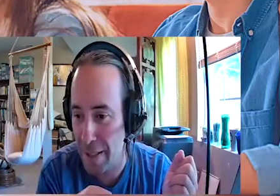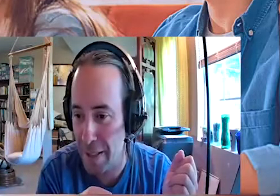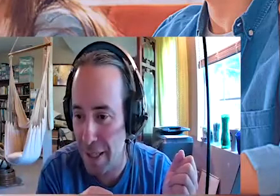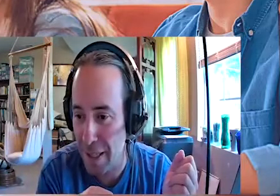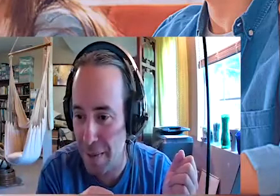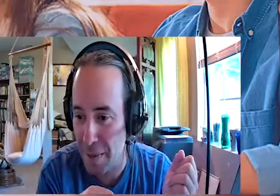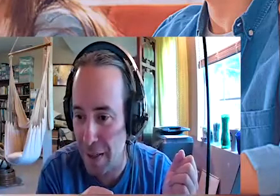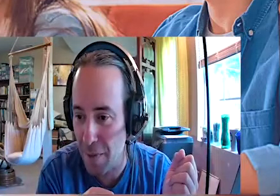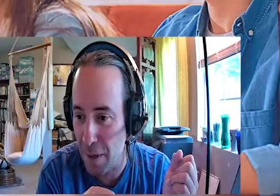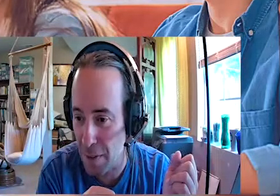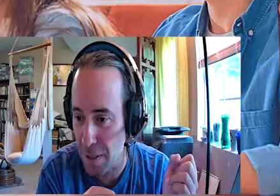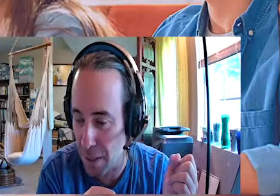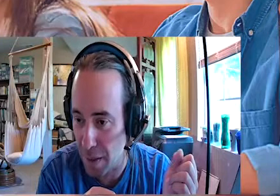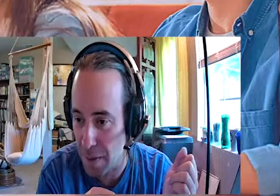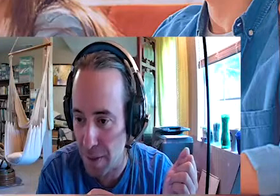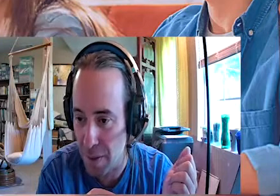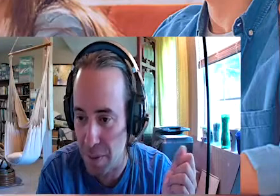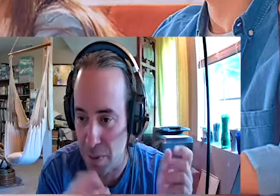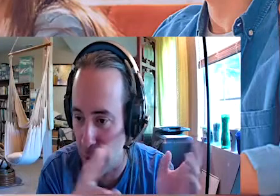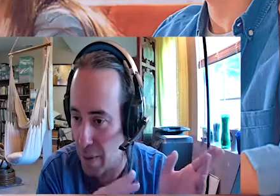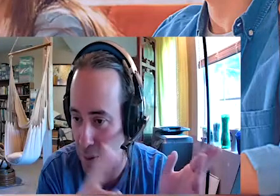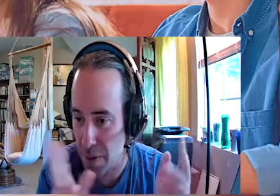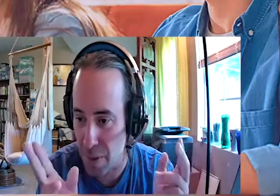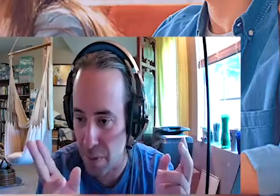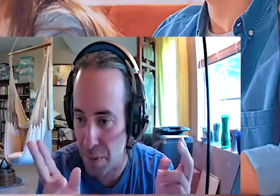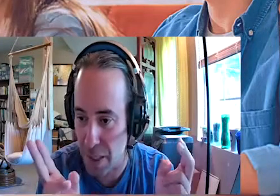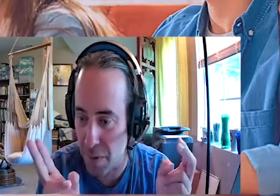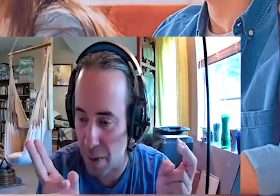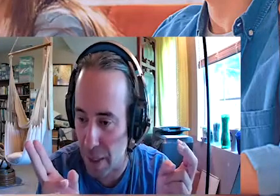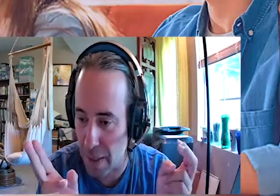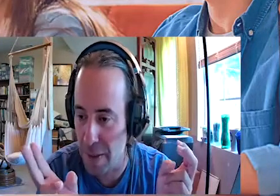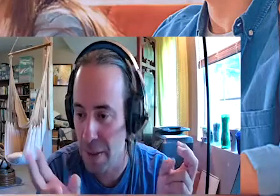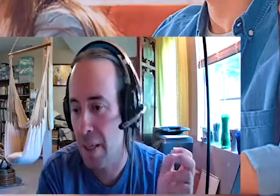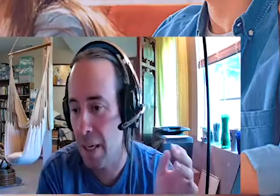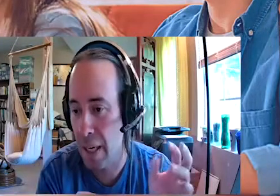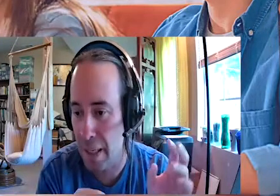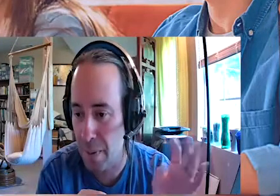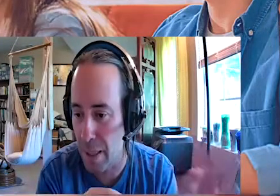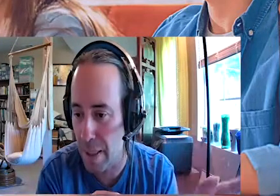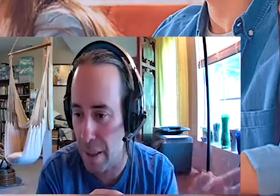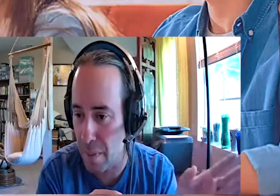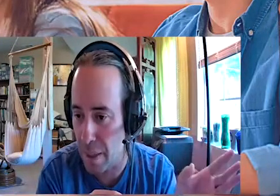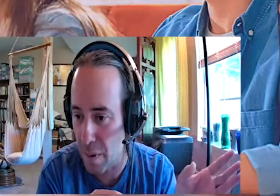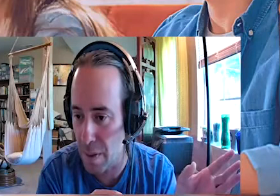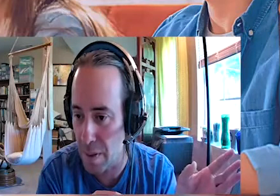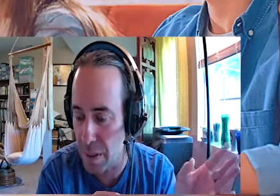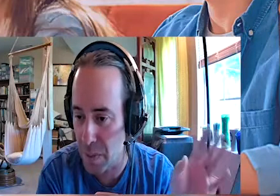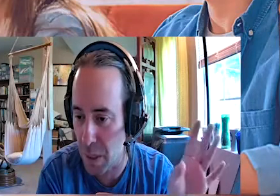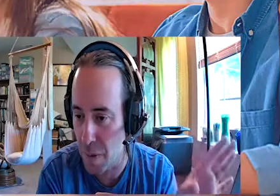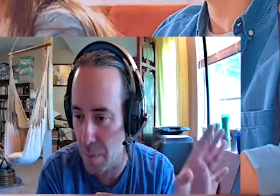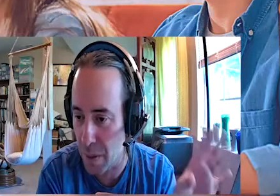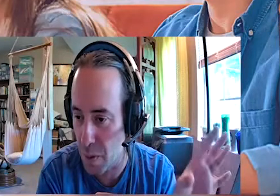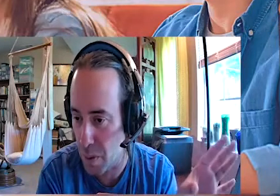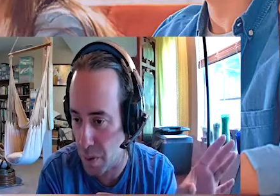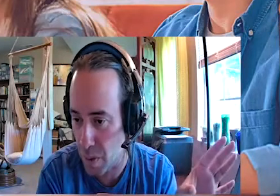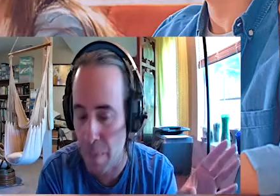Van Ness, south of Fresno City College. So it's right across the street from the Center for Nonviolence, and right across the street as